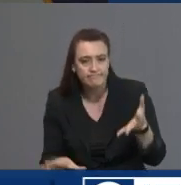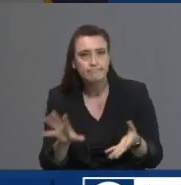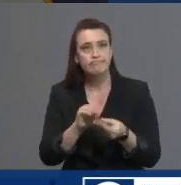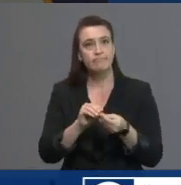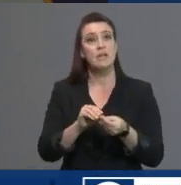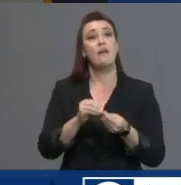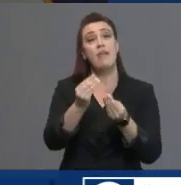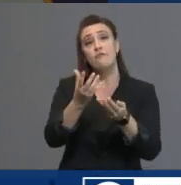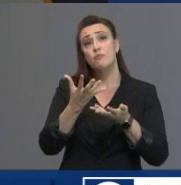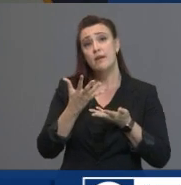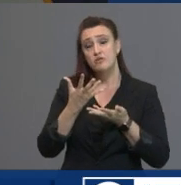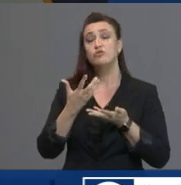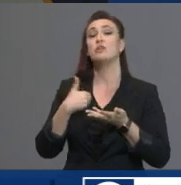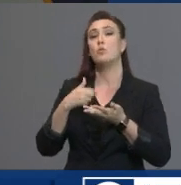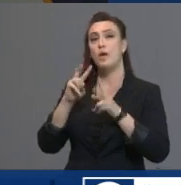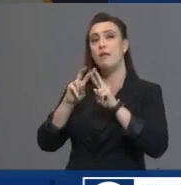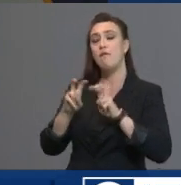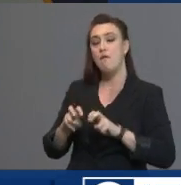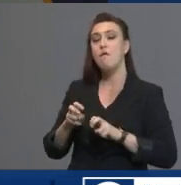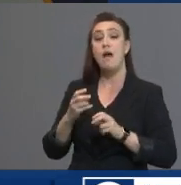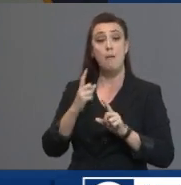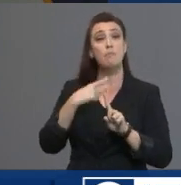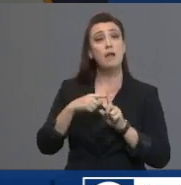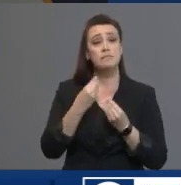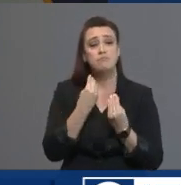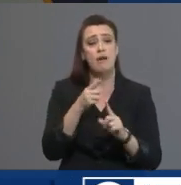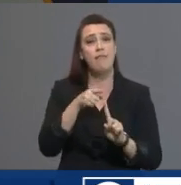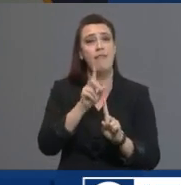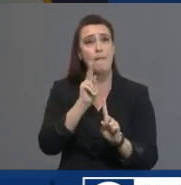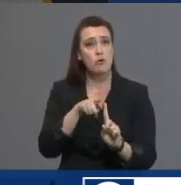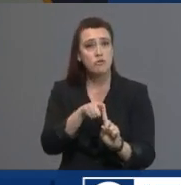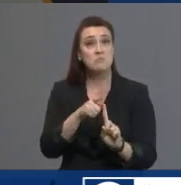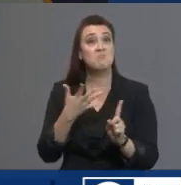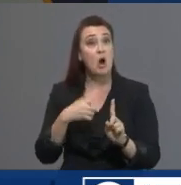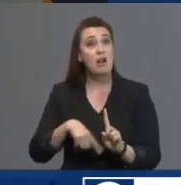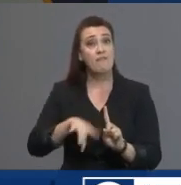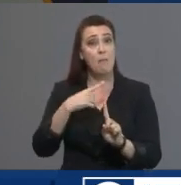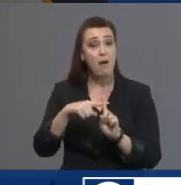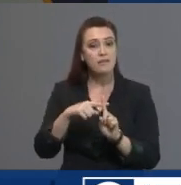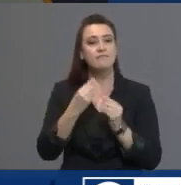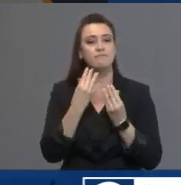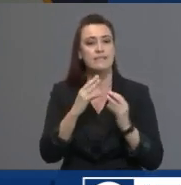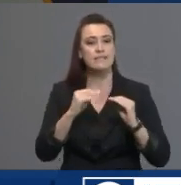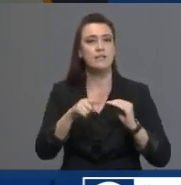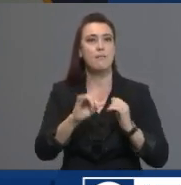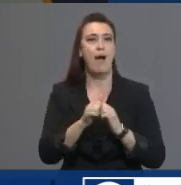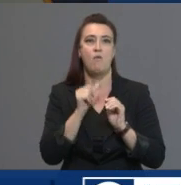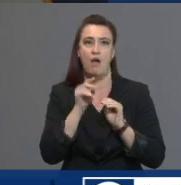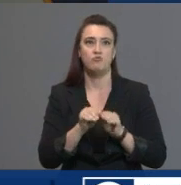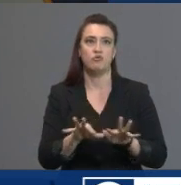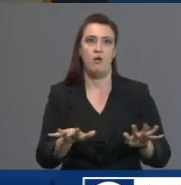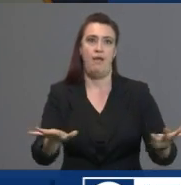we can educate the individual who is positive on how to prevent spreading it to others. Next slide.